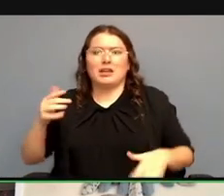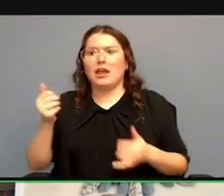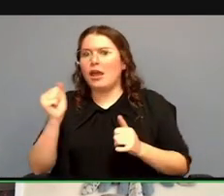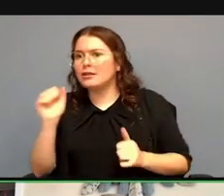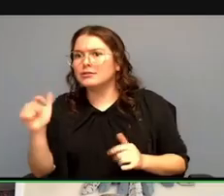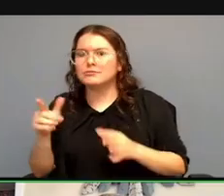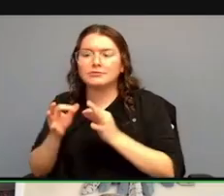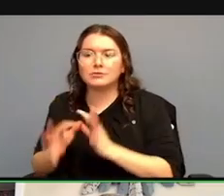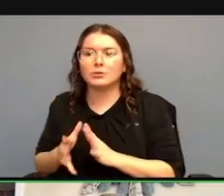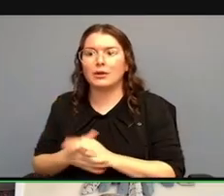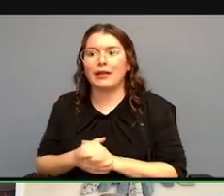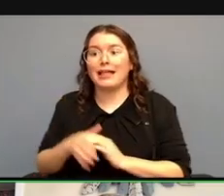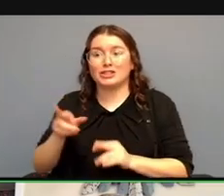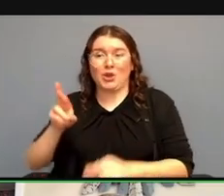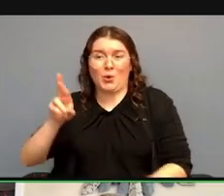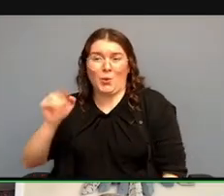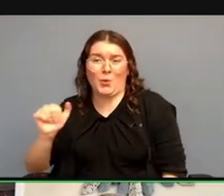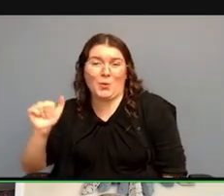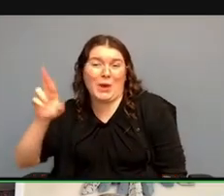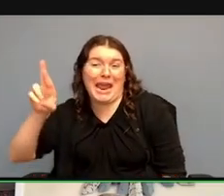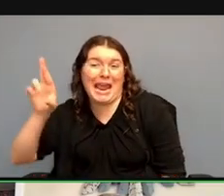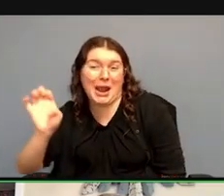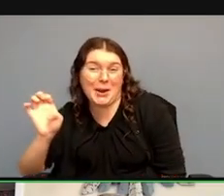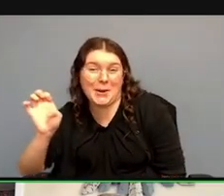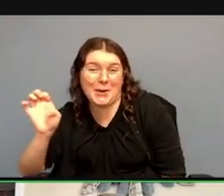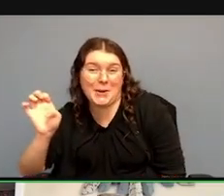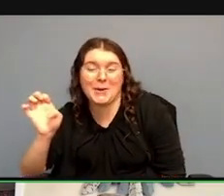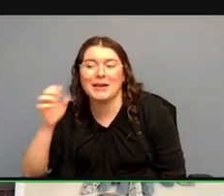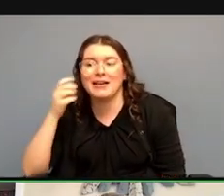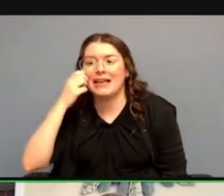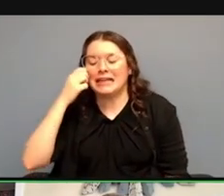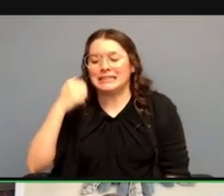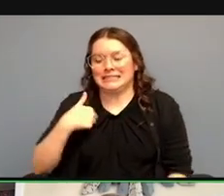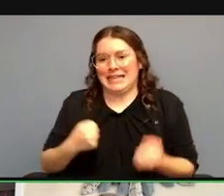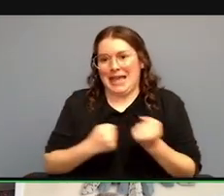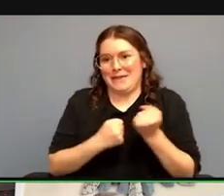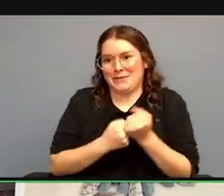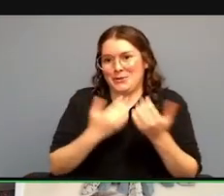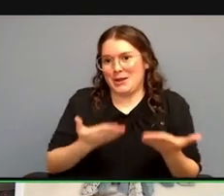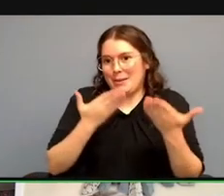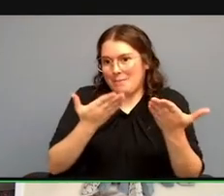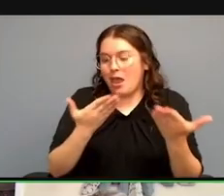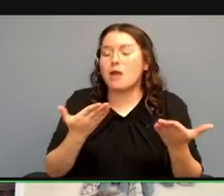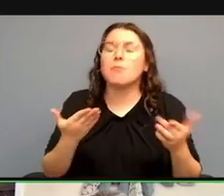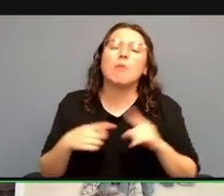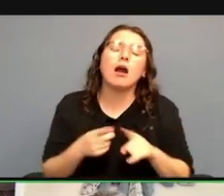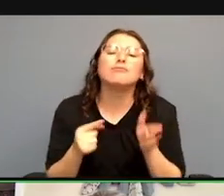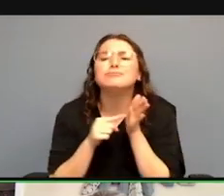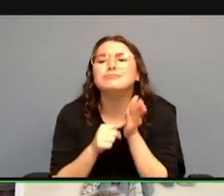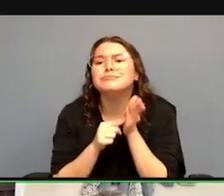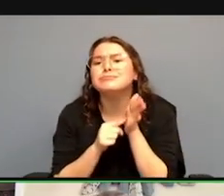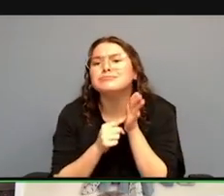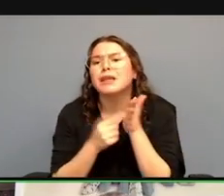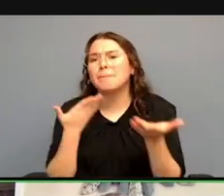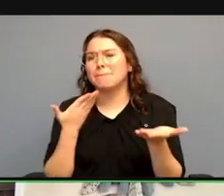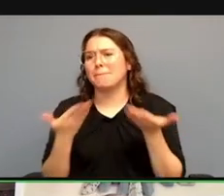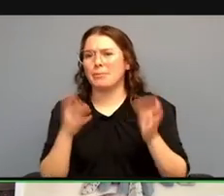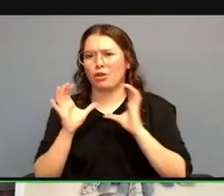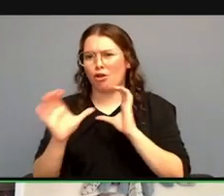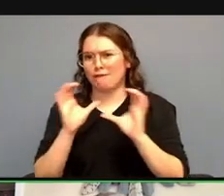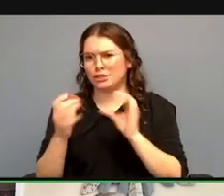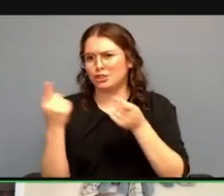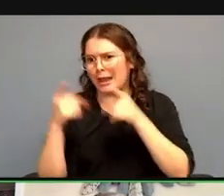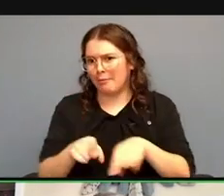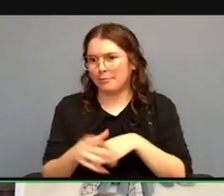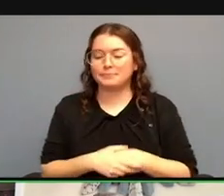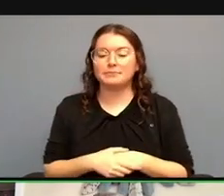This is a very rare situation where I as an advocate recommend this, but let's just say this is how the conversation goes. Then